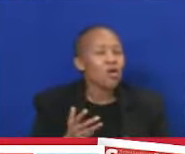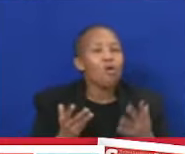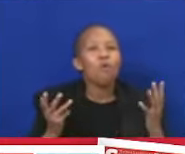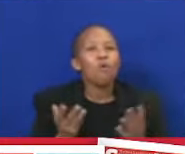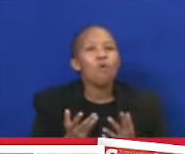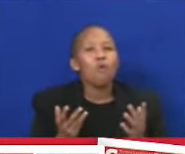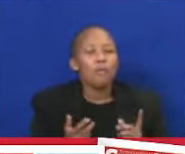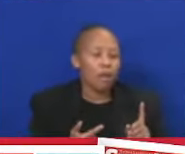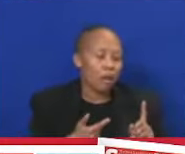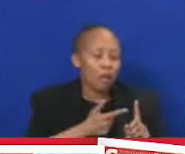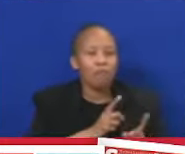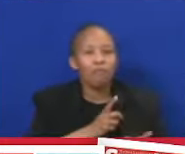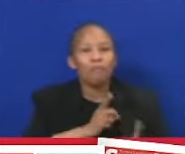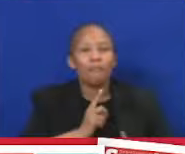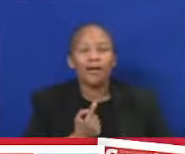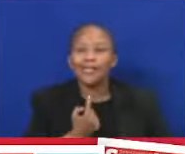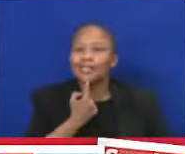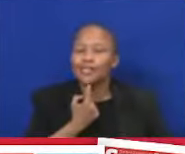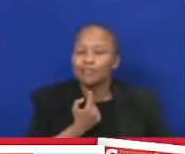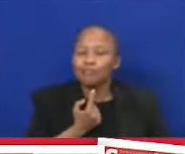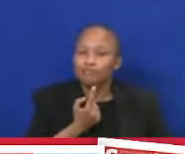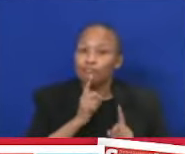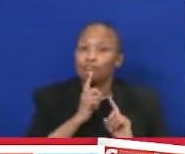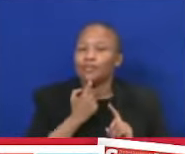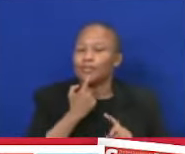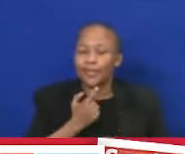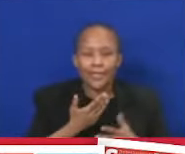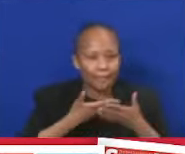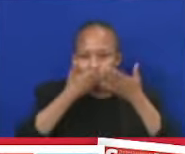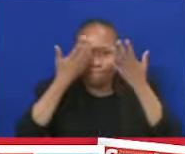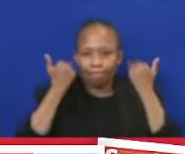where Mr. Bushoha was. Thank you, commissioners.